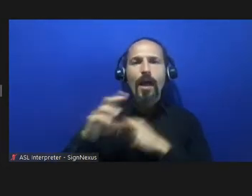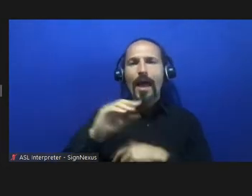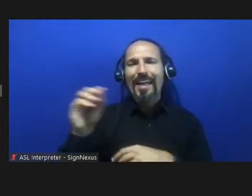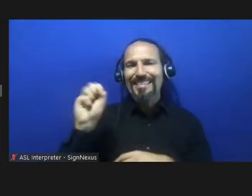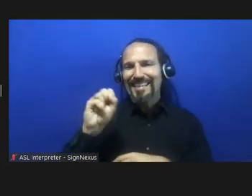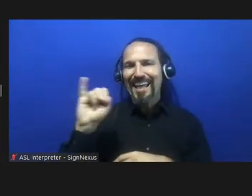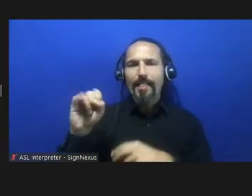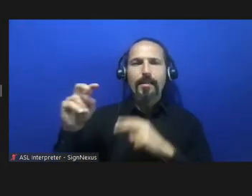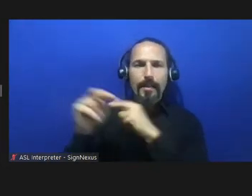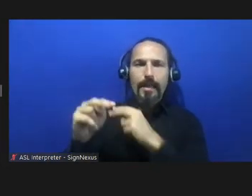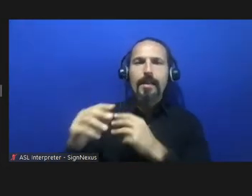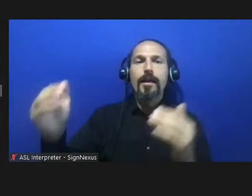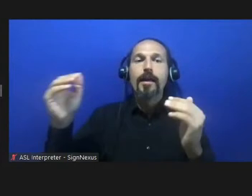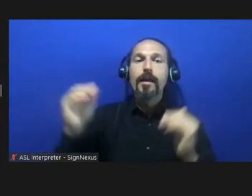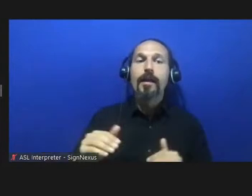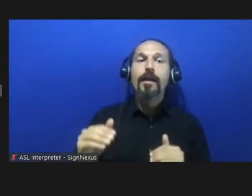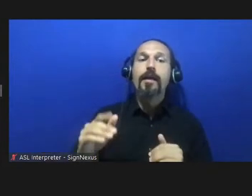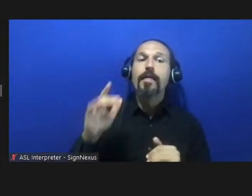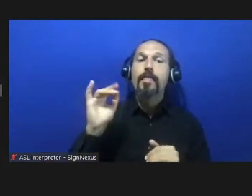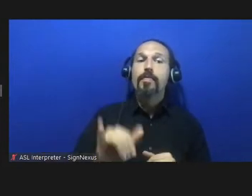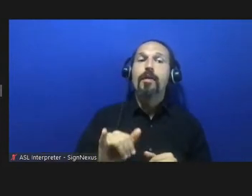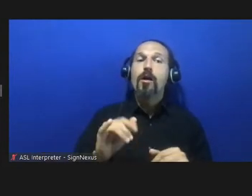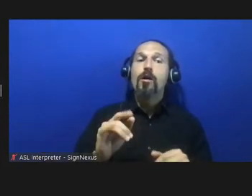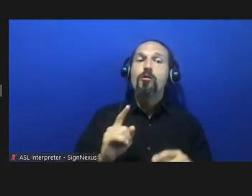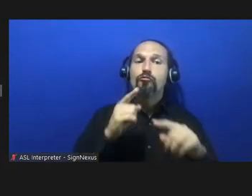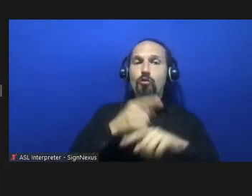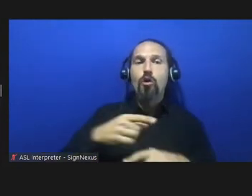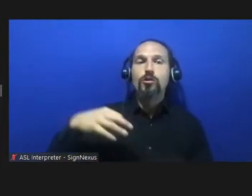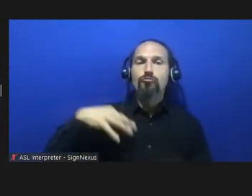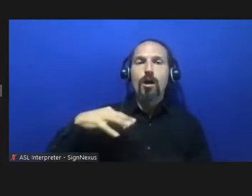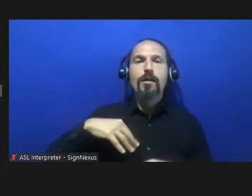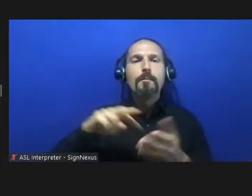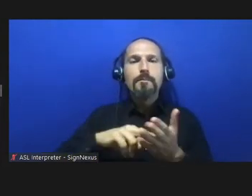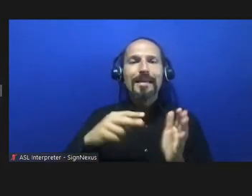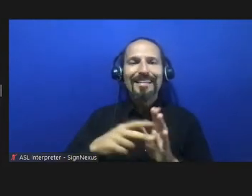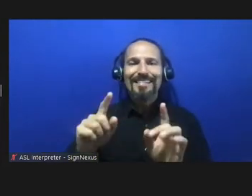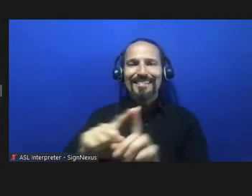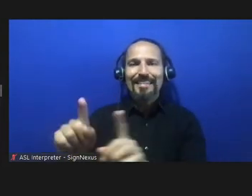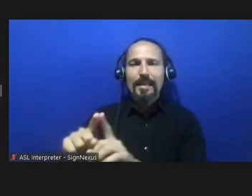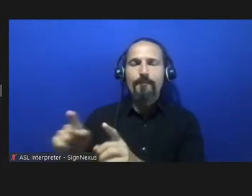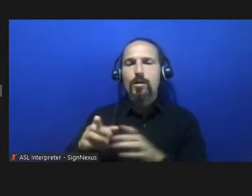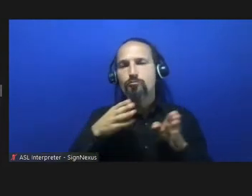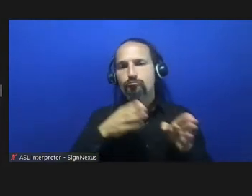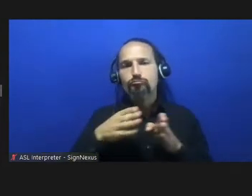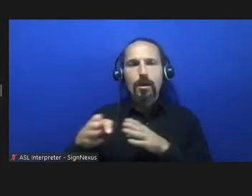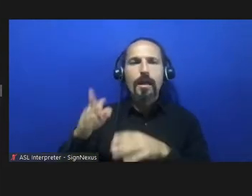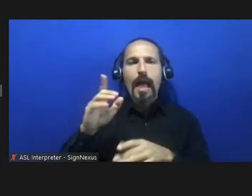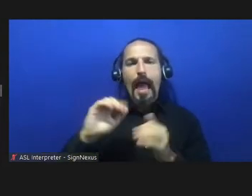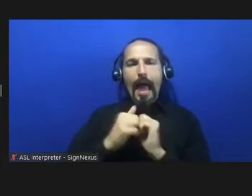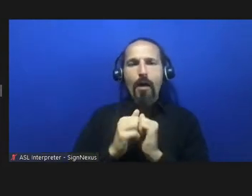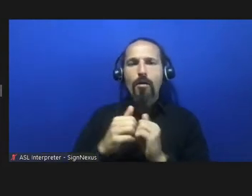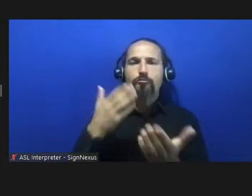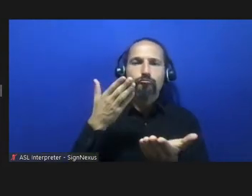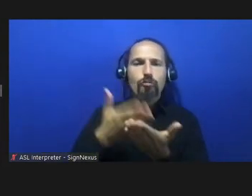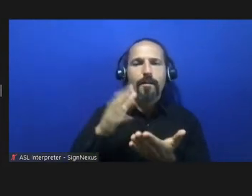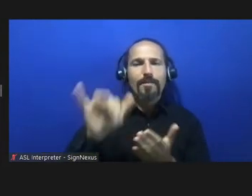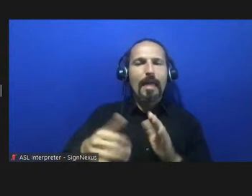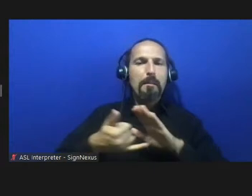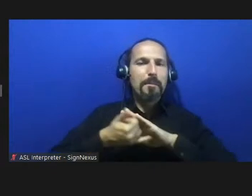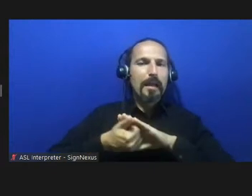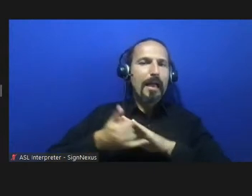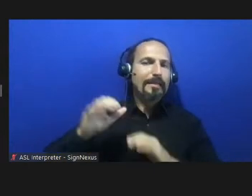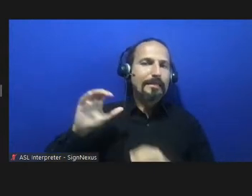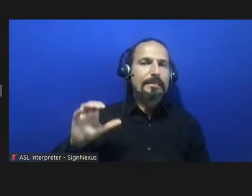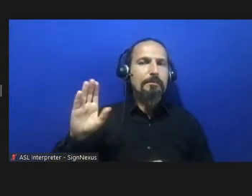crossing credits lead to more parity in the total cost among different routes that are taken by vehicles entering the manhattan central business district